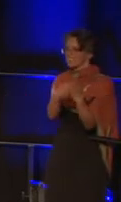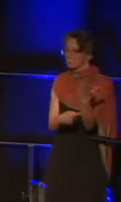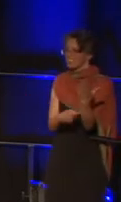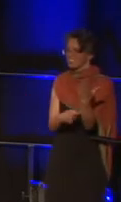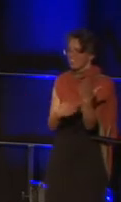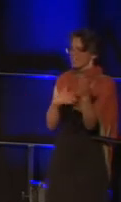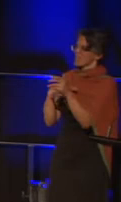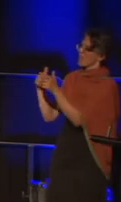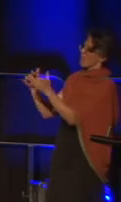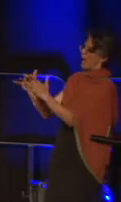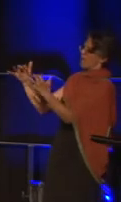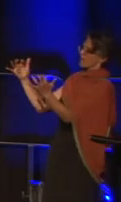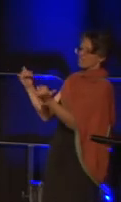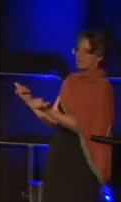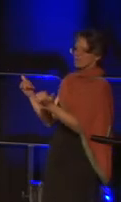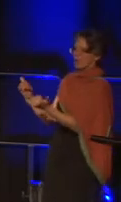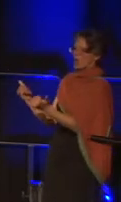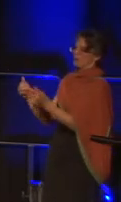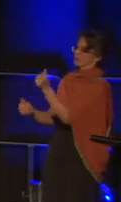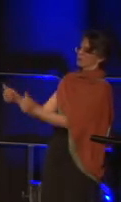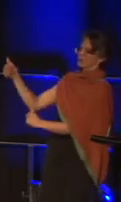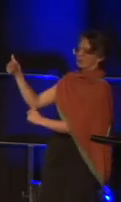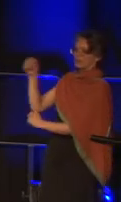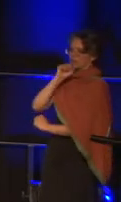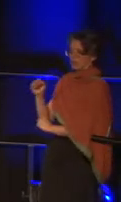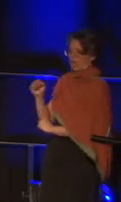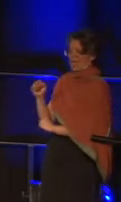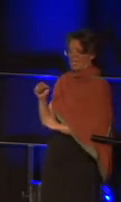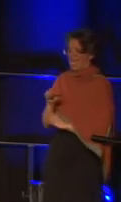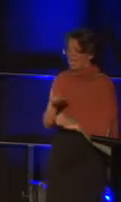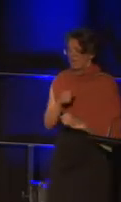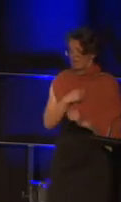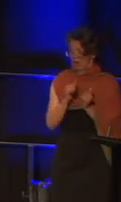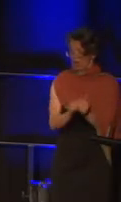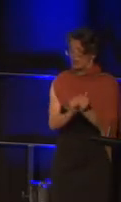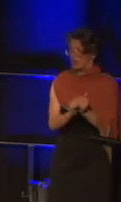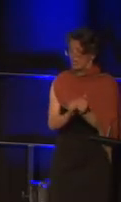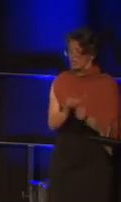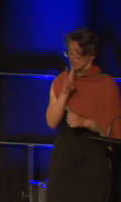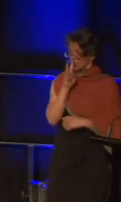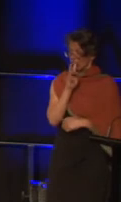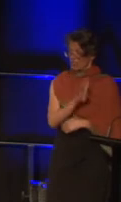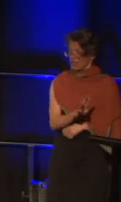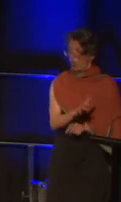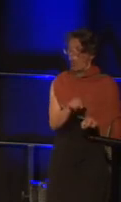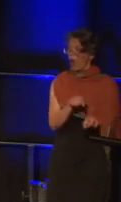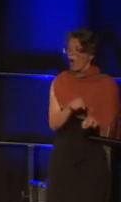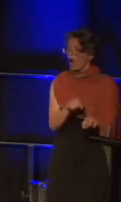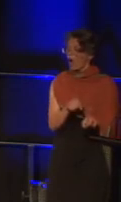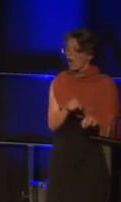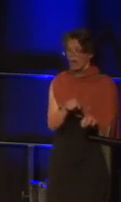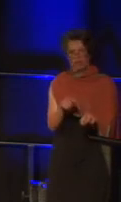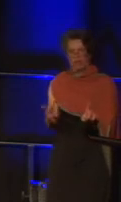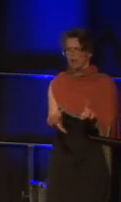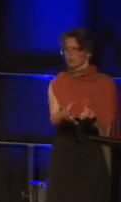proportion that's in Parliament at the moment. And at 24, we've got a good mate of mine who was nominated for the Nobel Peace Prize for his